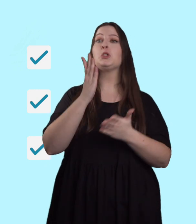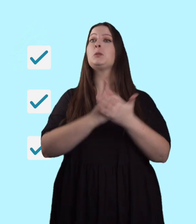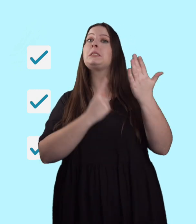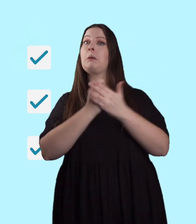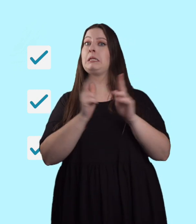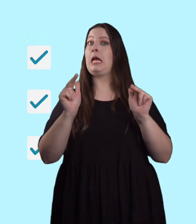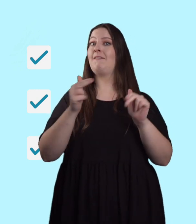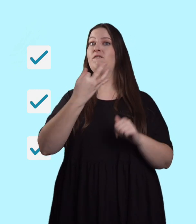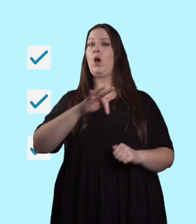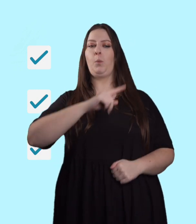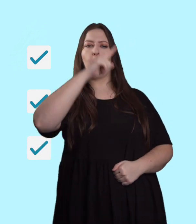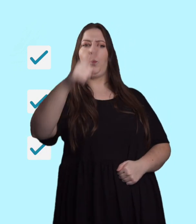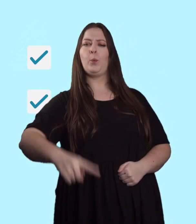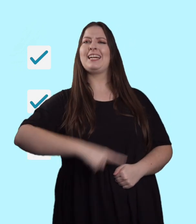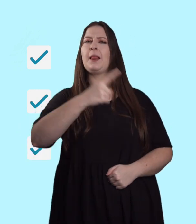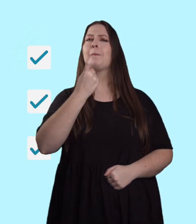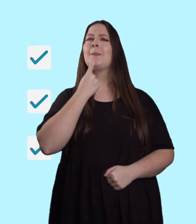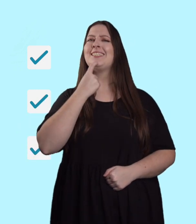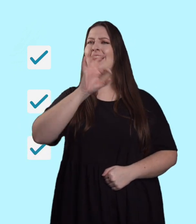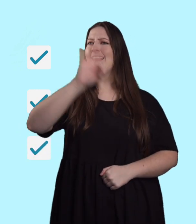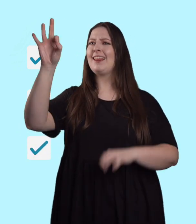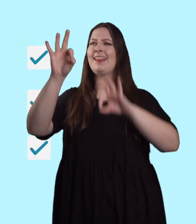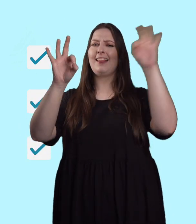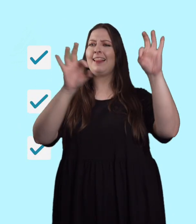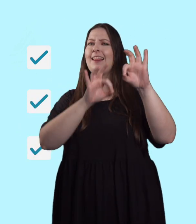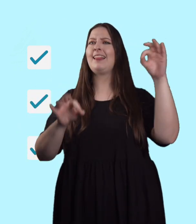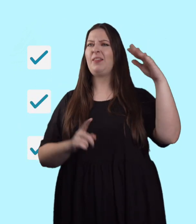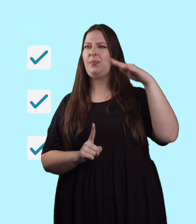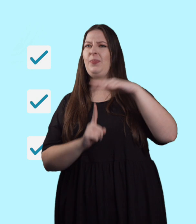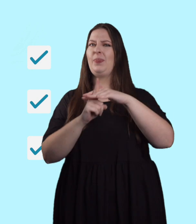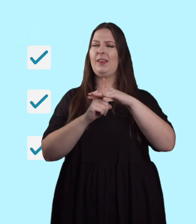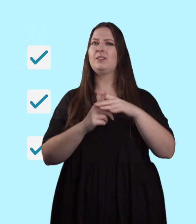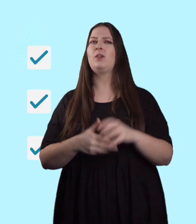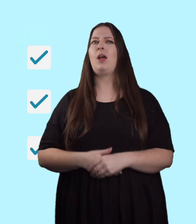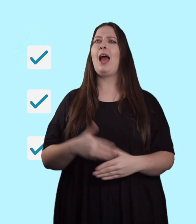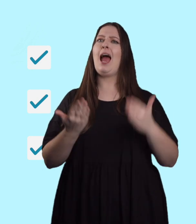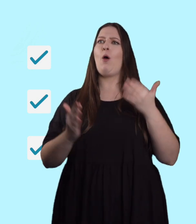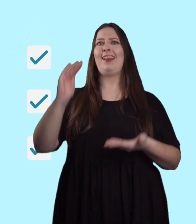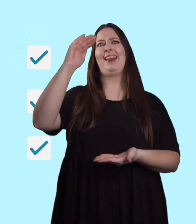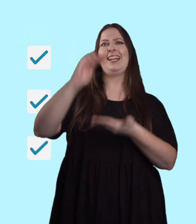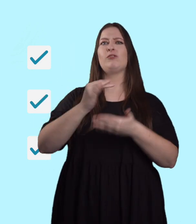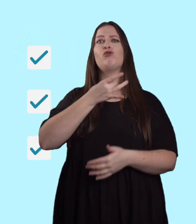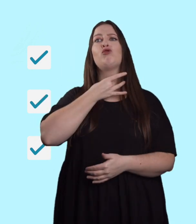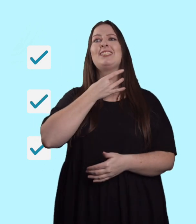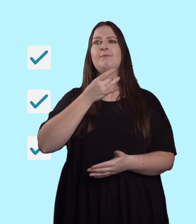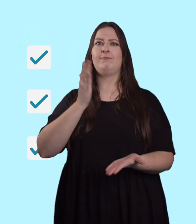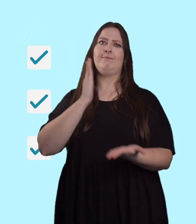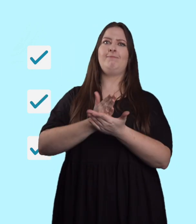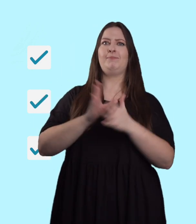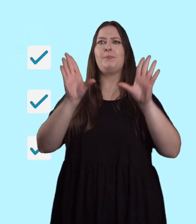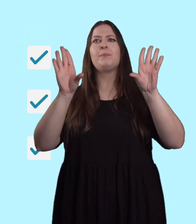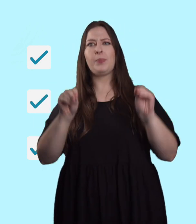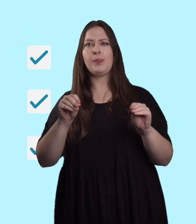wheel. The best ways to avoid punctures are keeping enough air in the tires, spending a bit more money